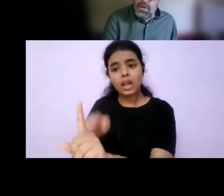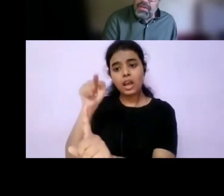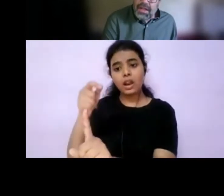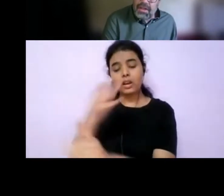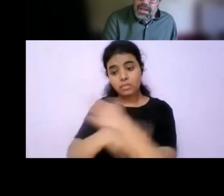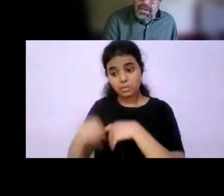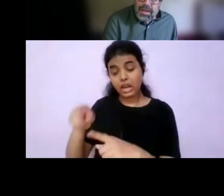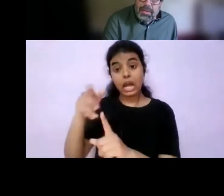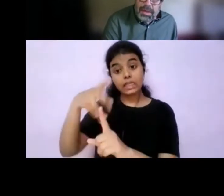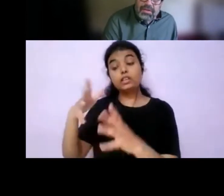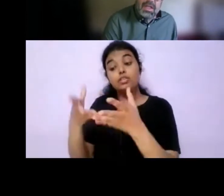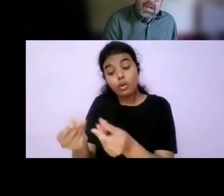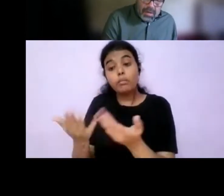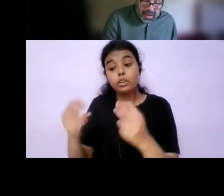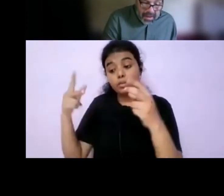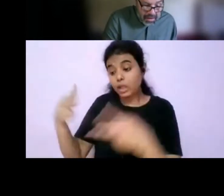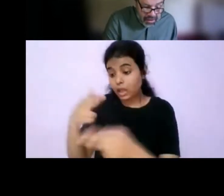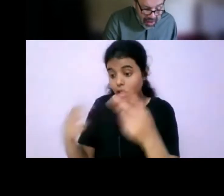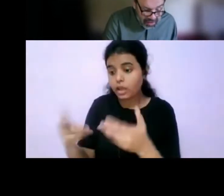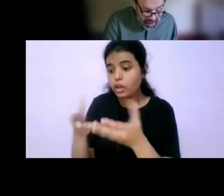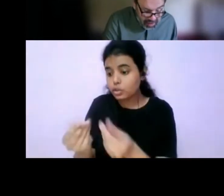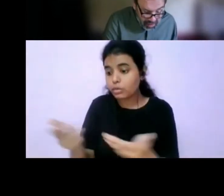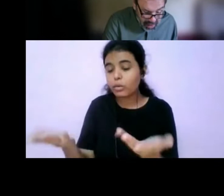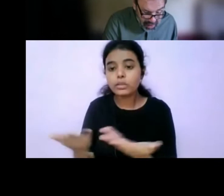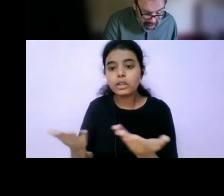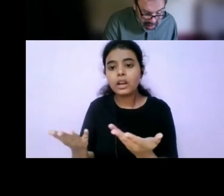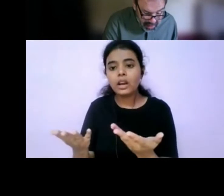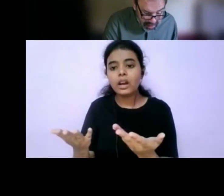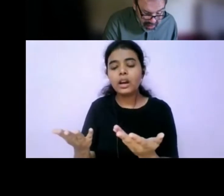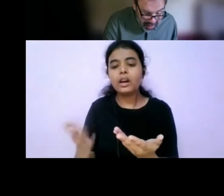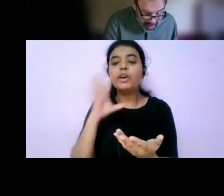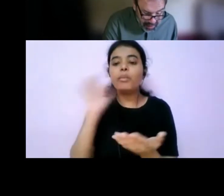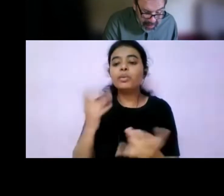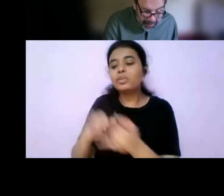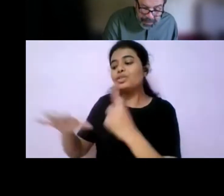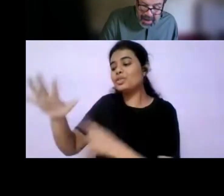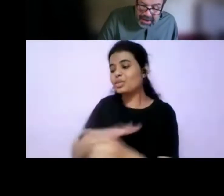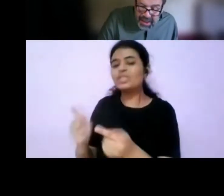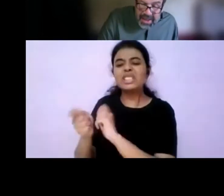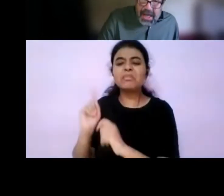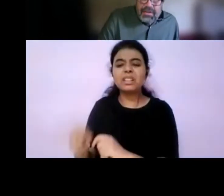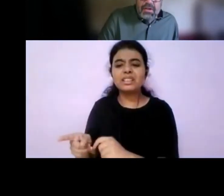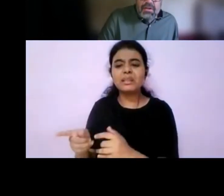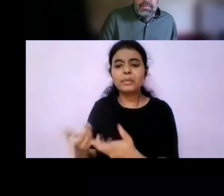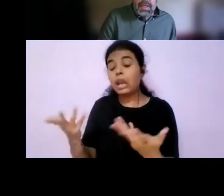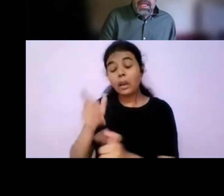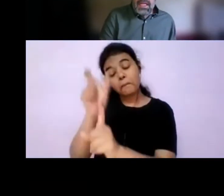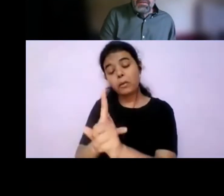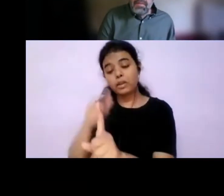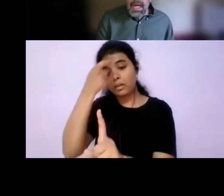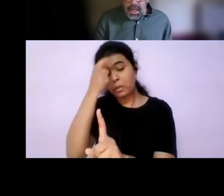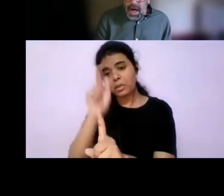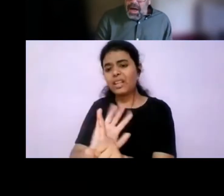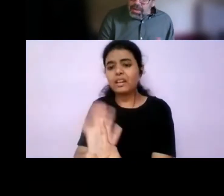cure or fix the disabled person rather than to change the society. Having said that, of course,